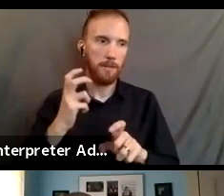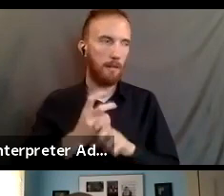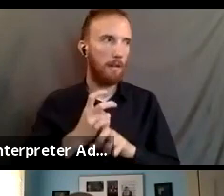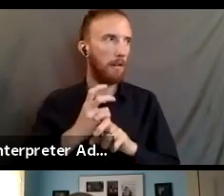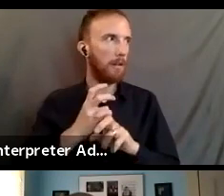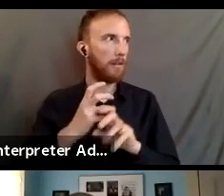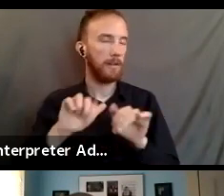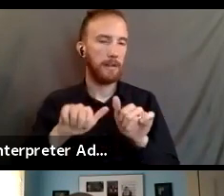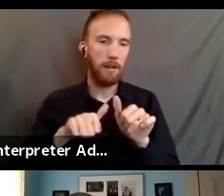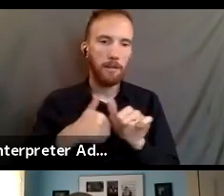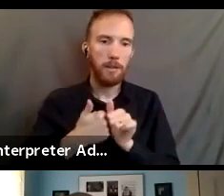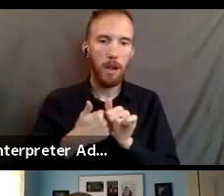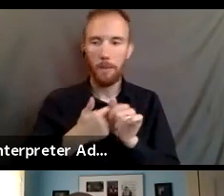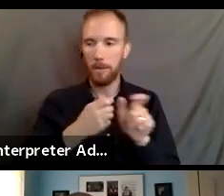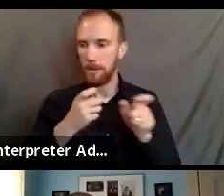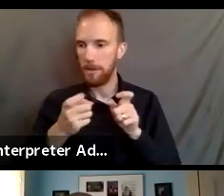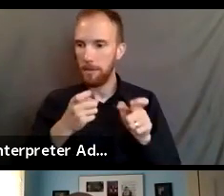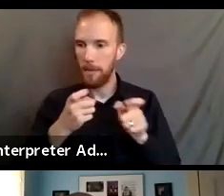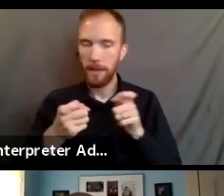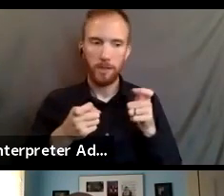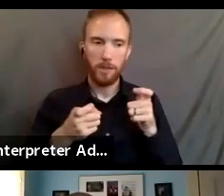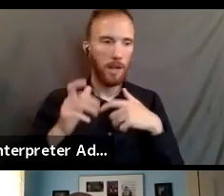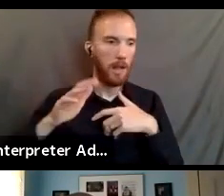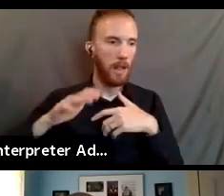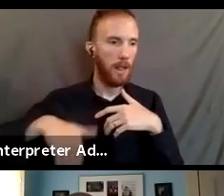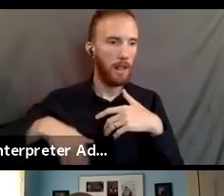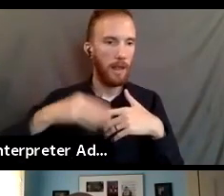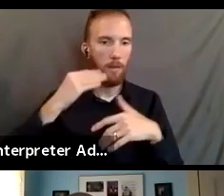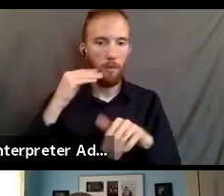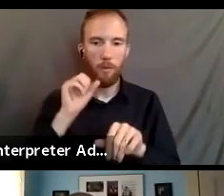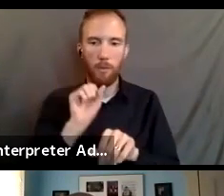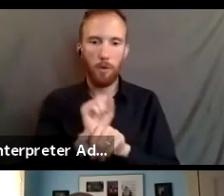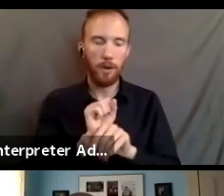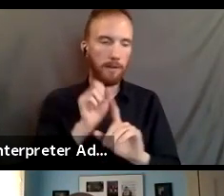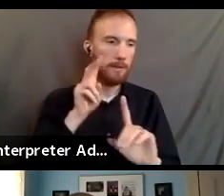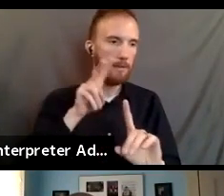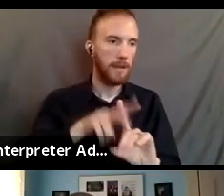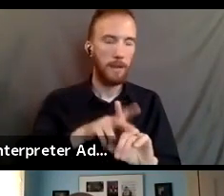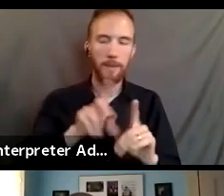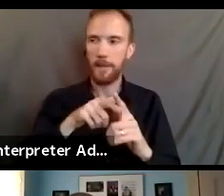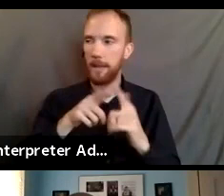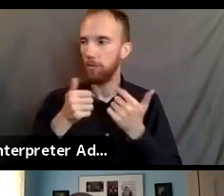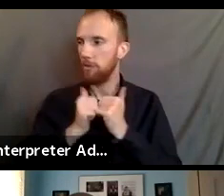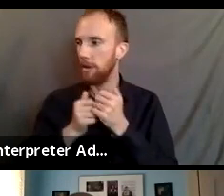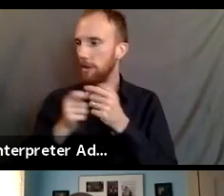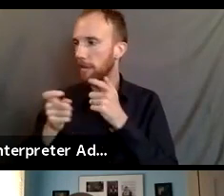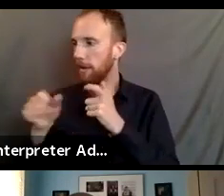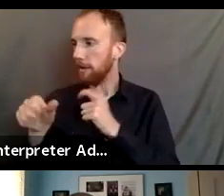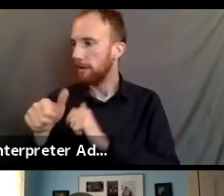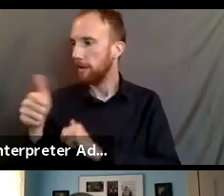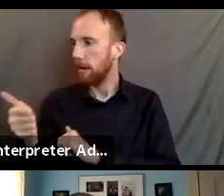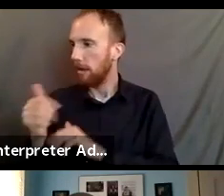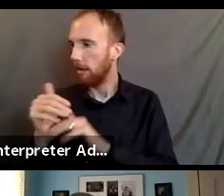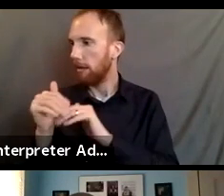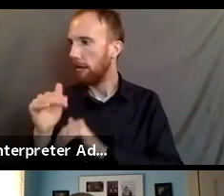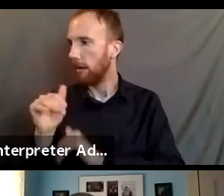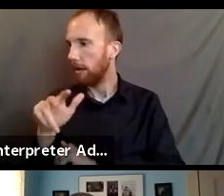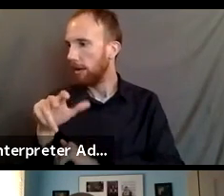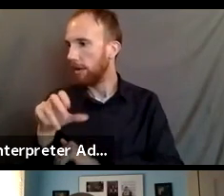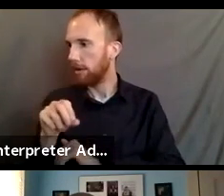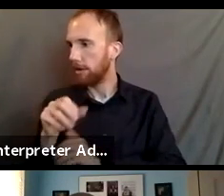logistics of late assignments while also managing the other 30 plus students 40 students in the